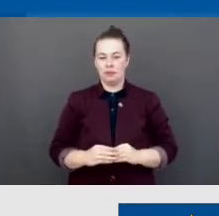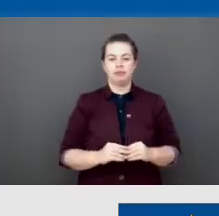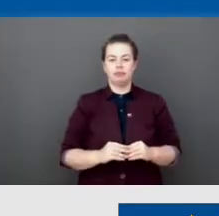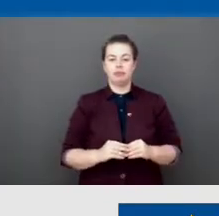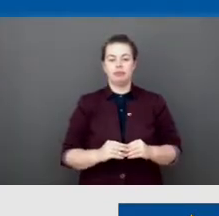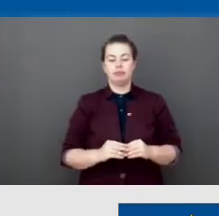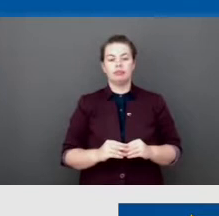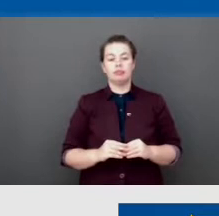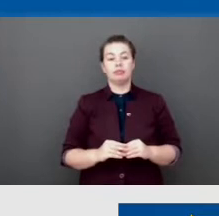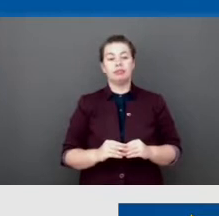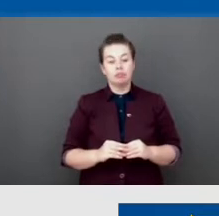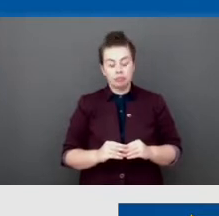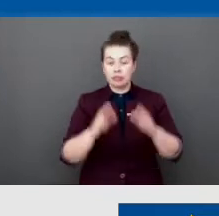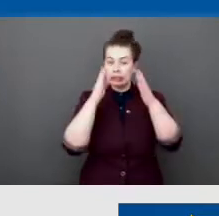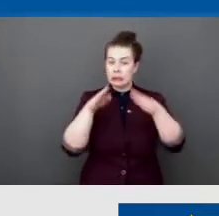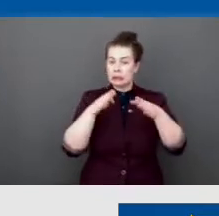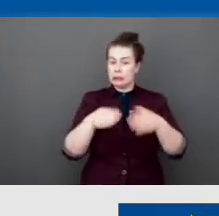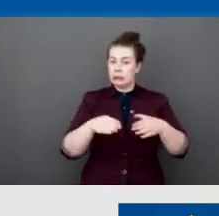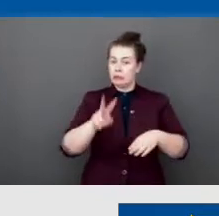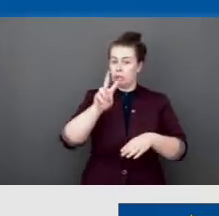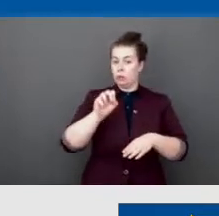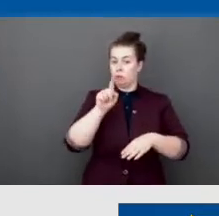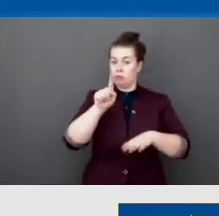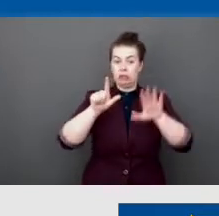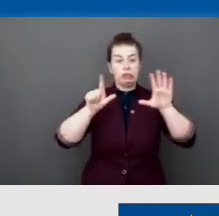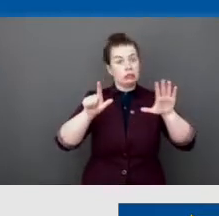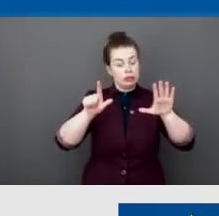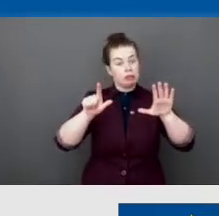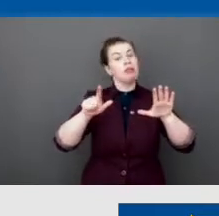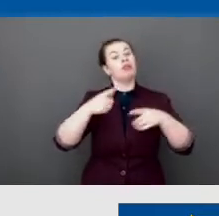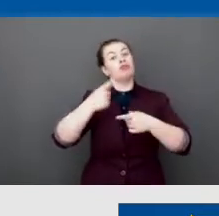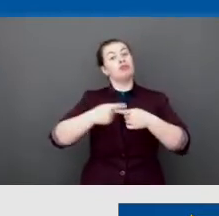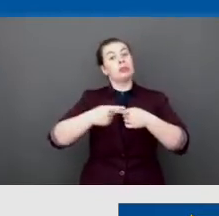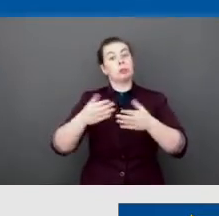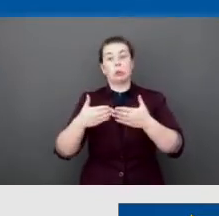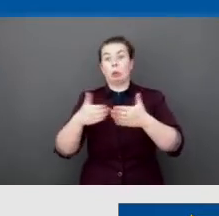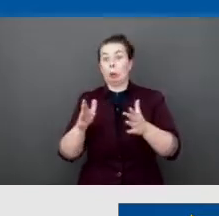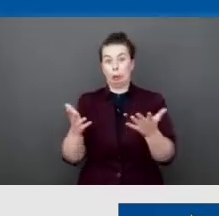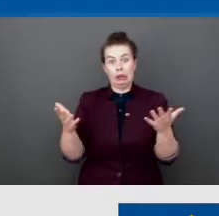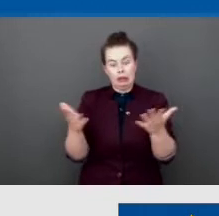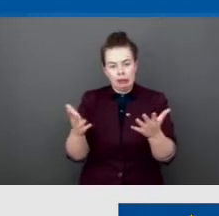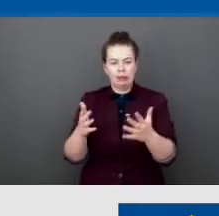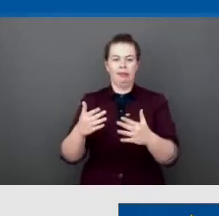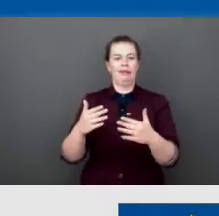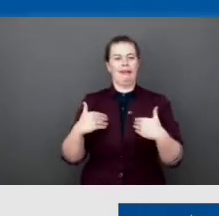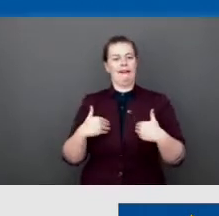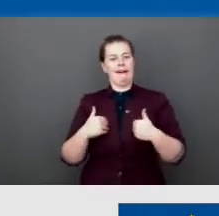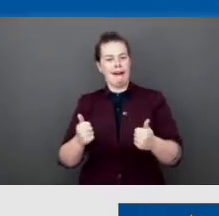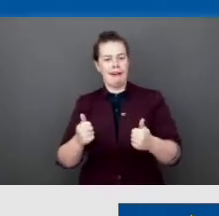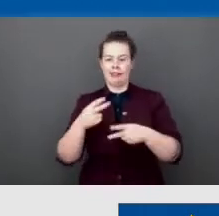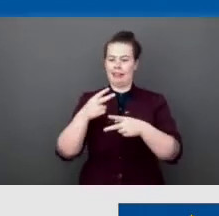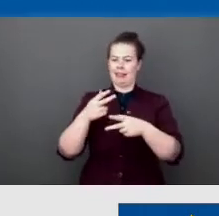individuals. The opening of new primary healthcare units on December 2017 was an effort